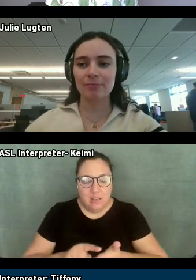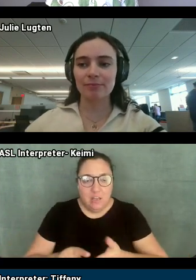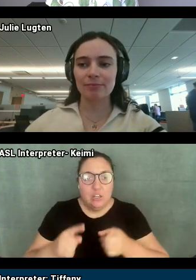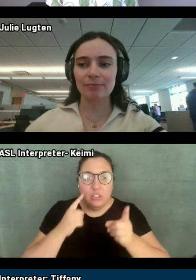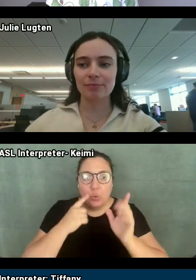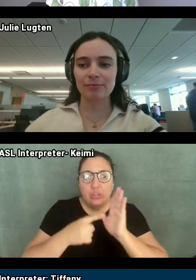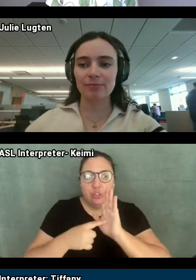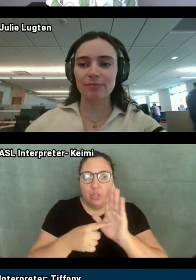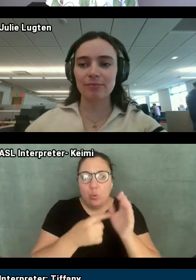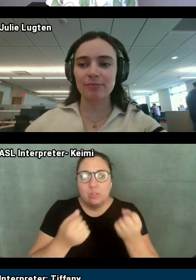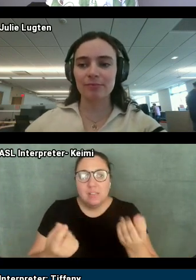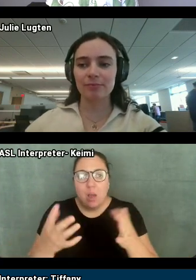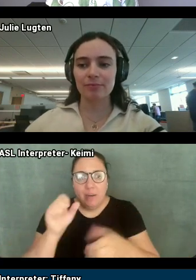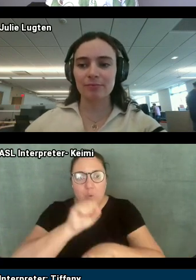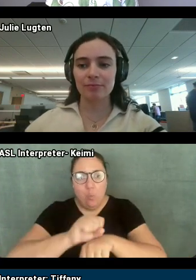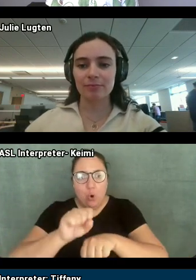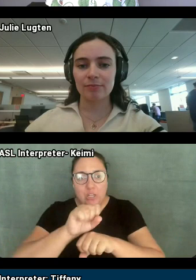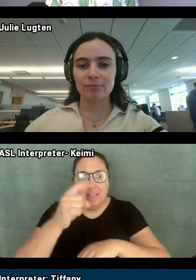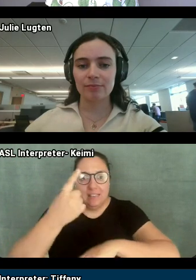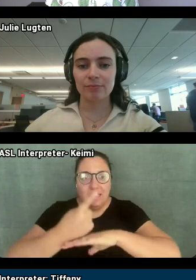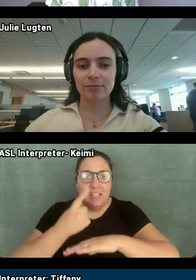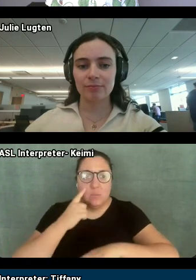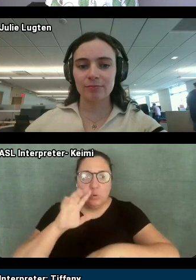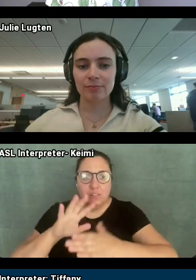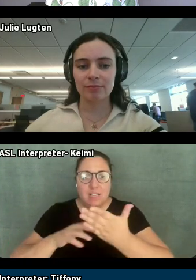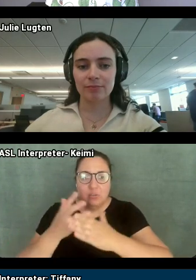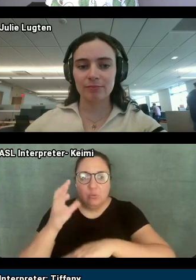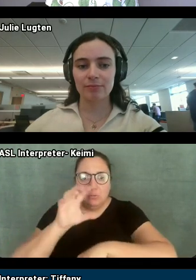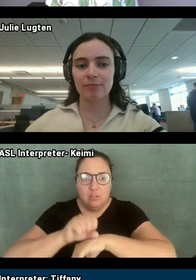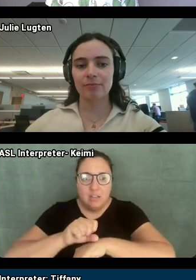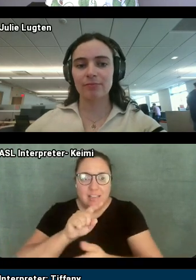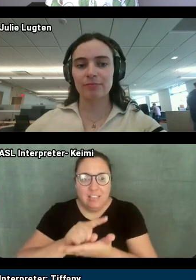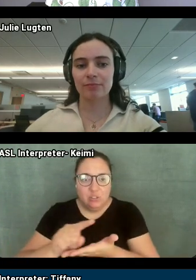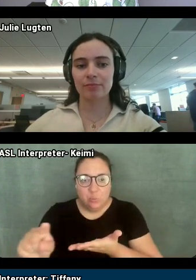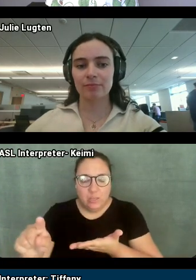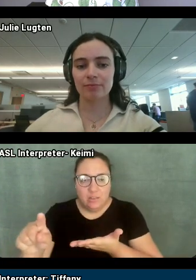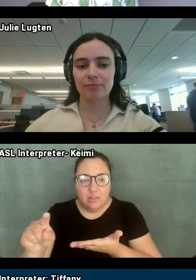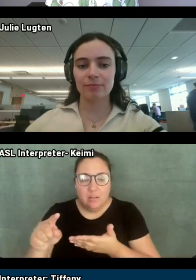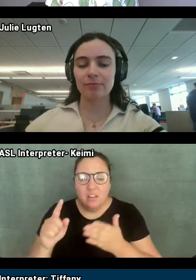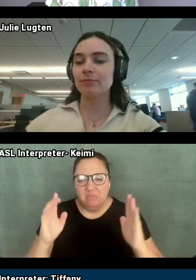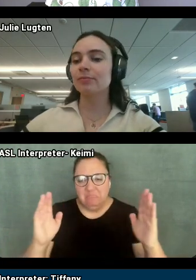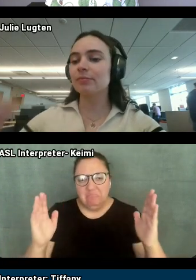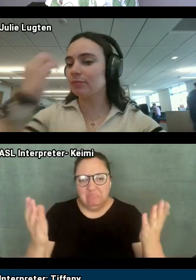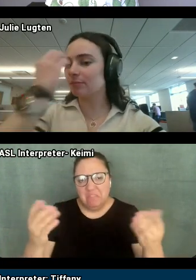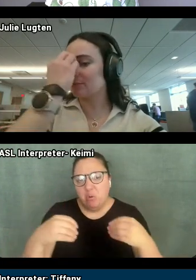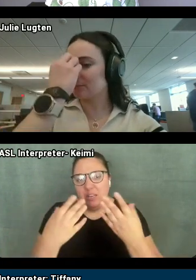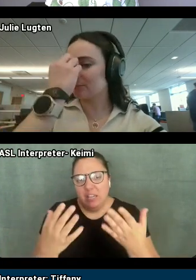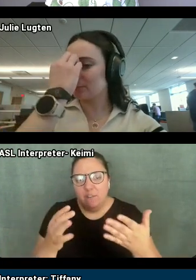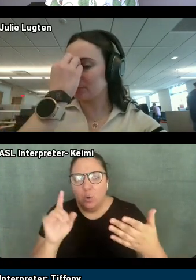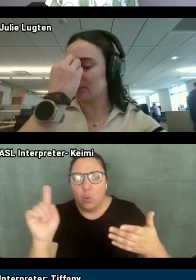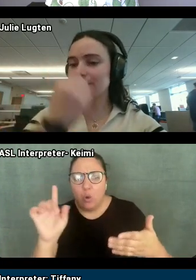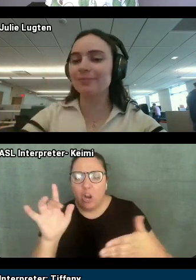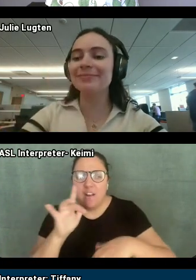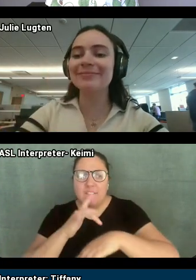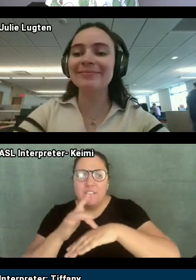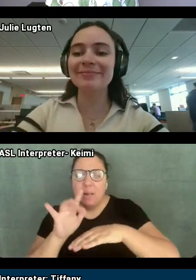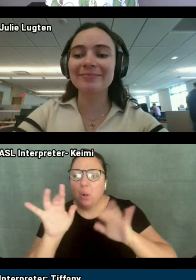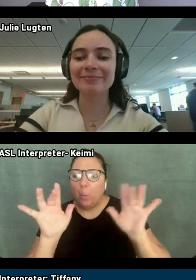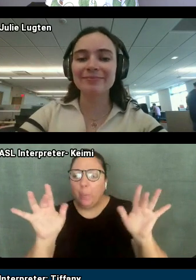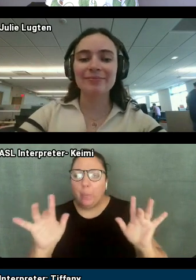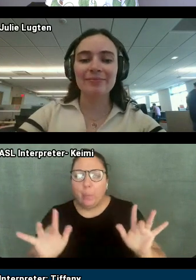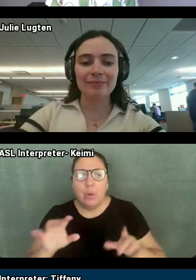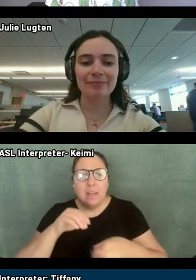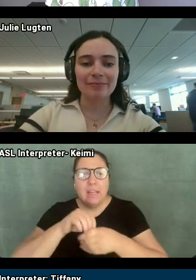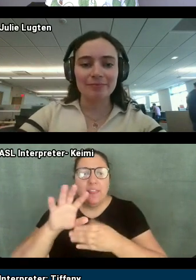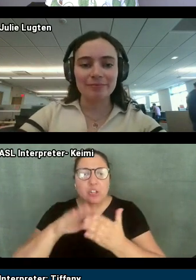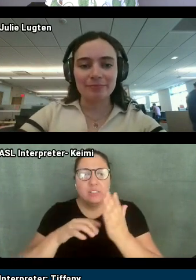days were scheduled in any given week would kind of show them where they had space in their schedule. So that's one possible